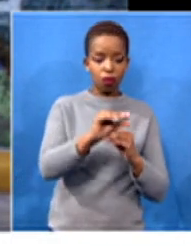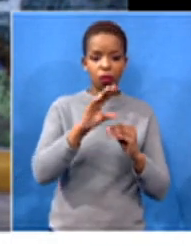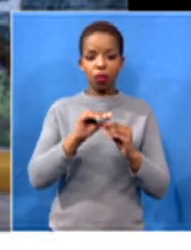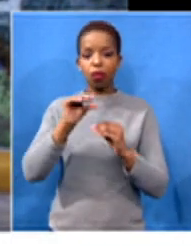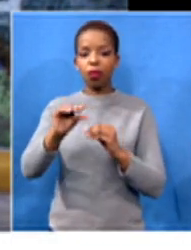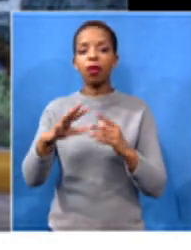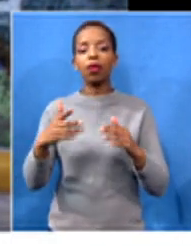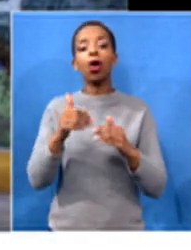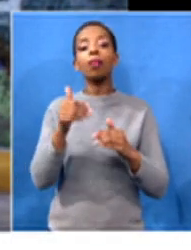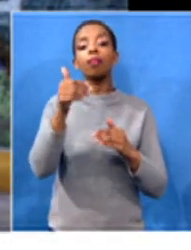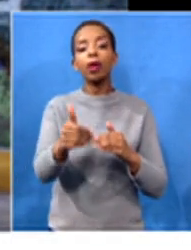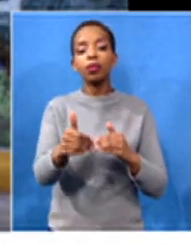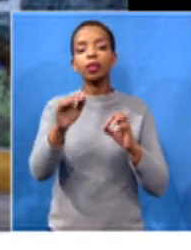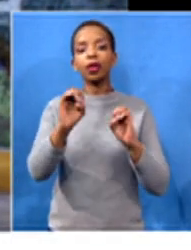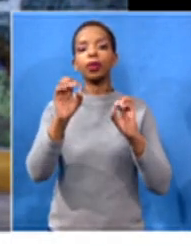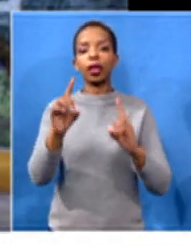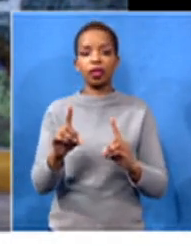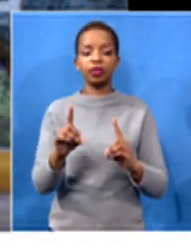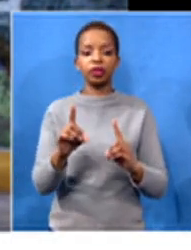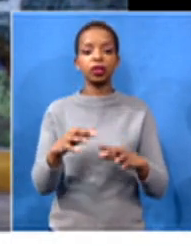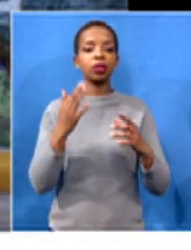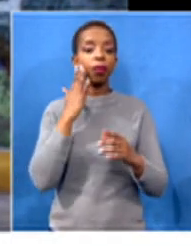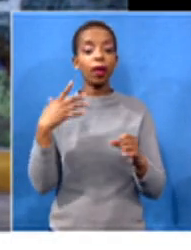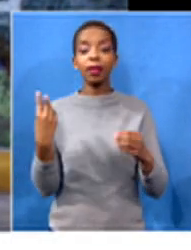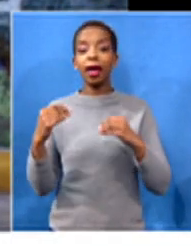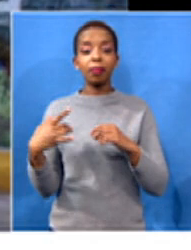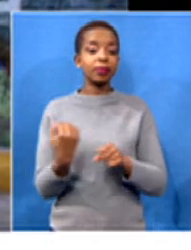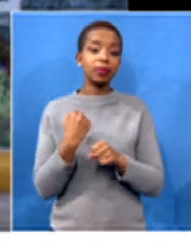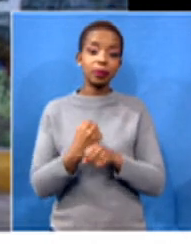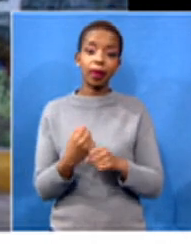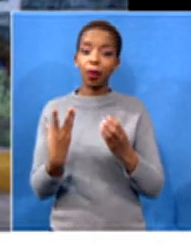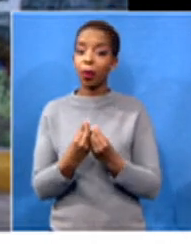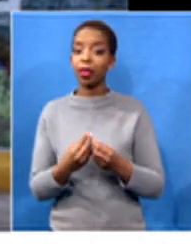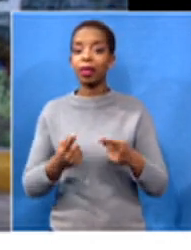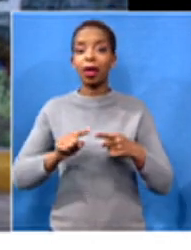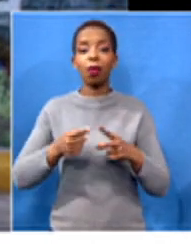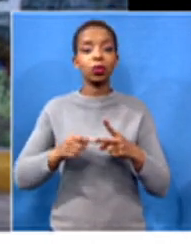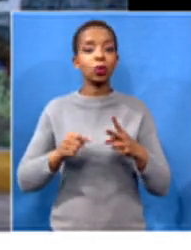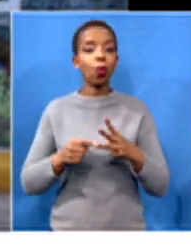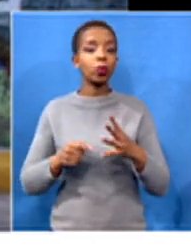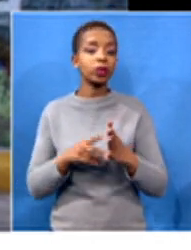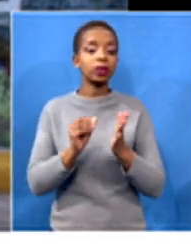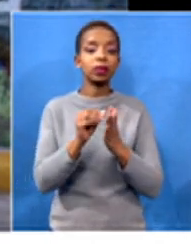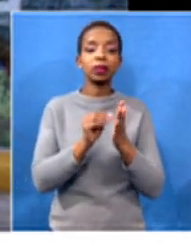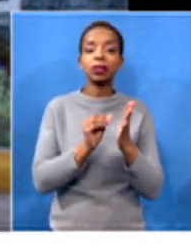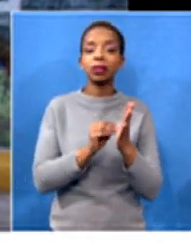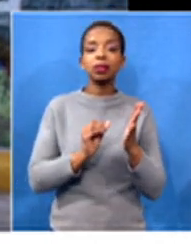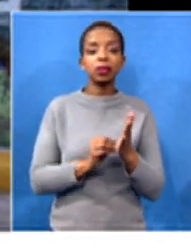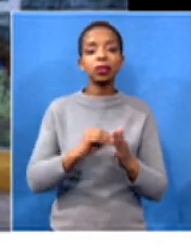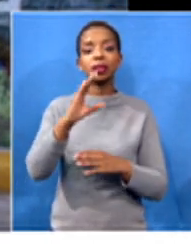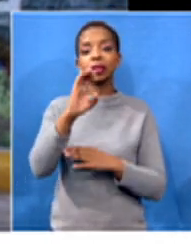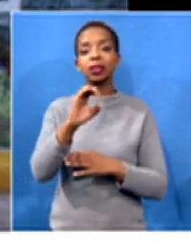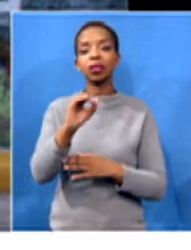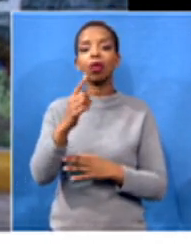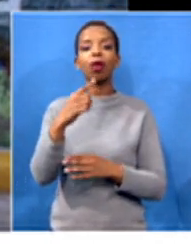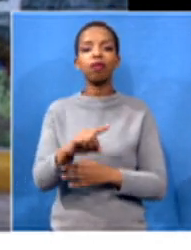education, where maybe vice chancellors of schools and CEOs of post-school education